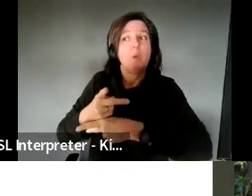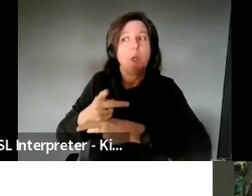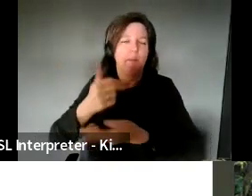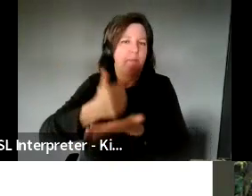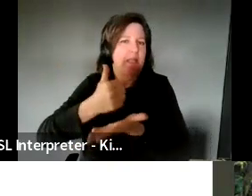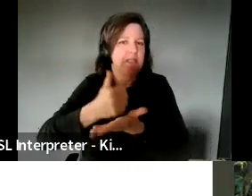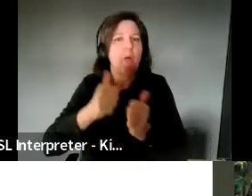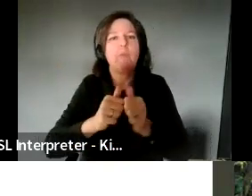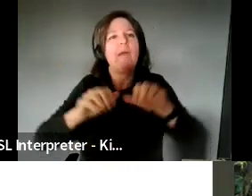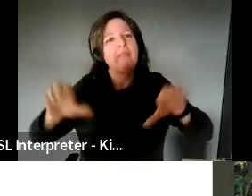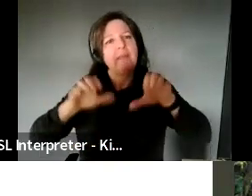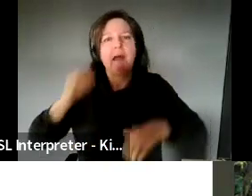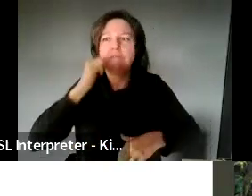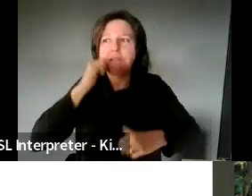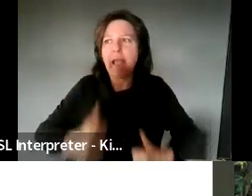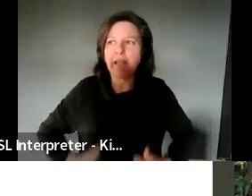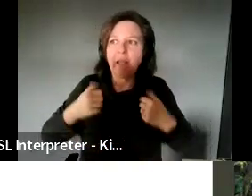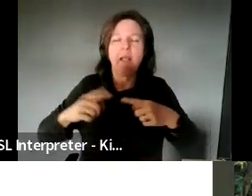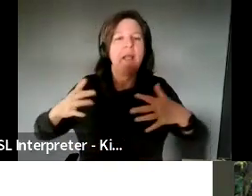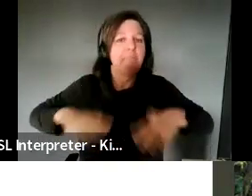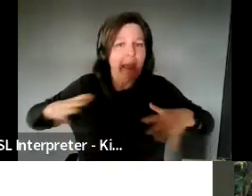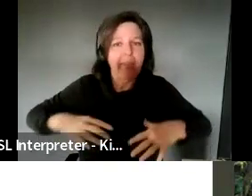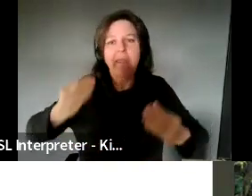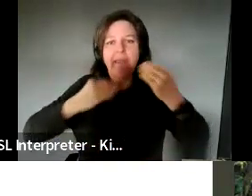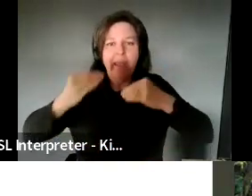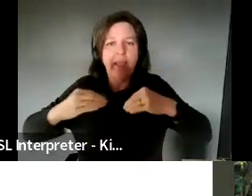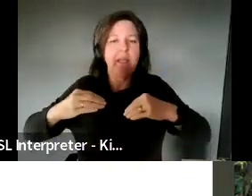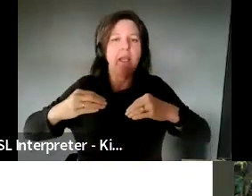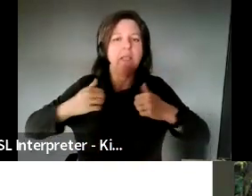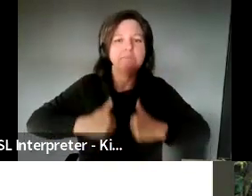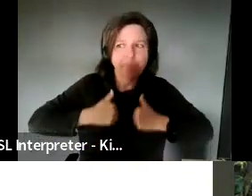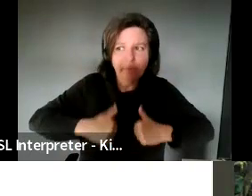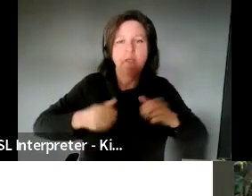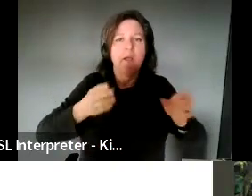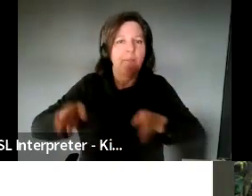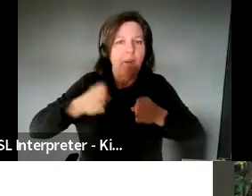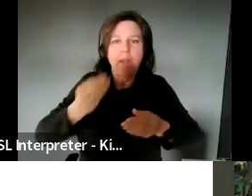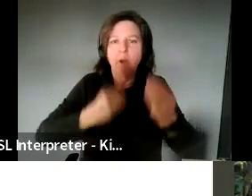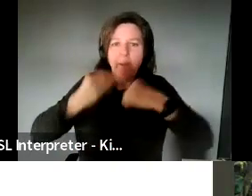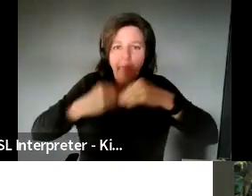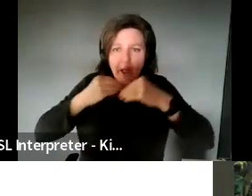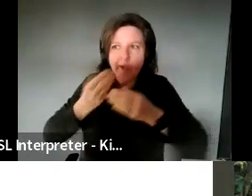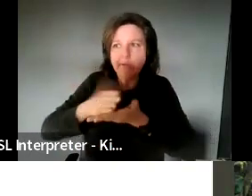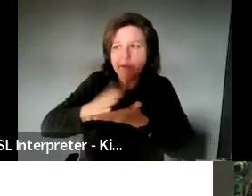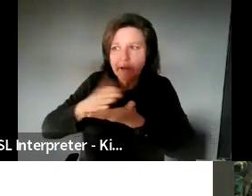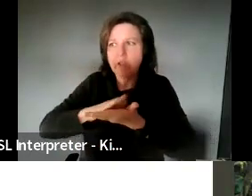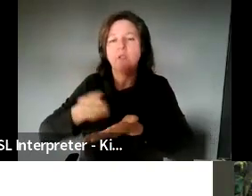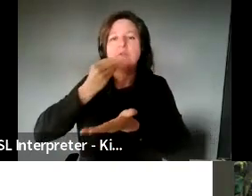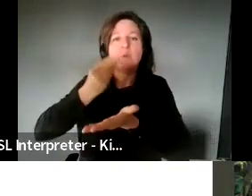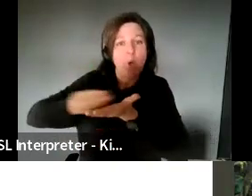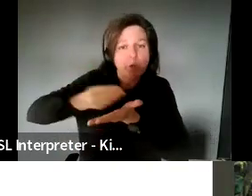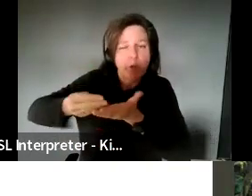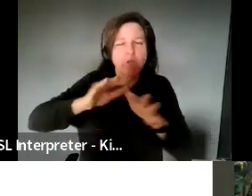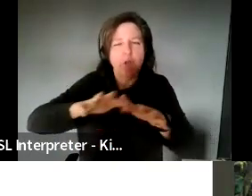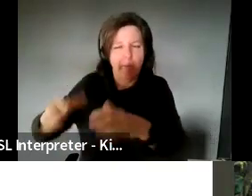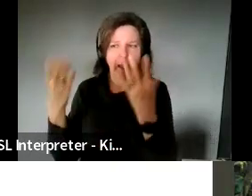living like bathing, eating, dressing, preparing meals, grocery shopping, and many, many more activities. It does not include,